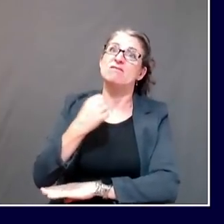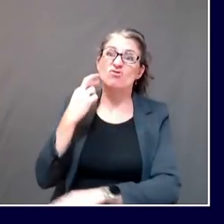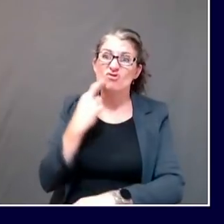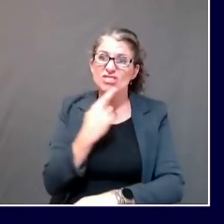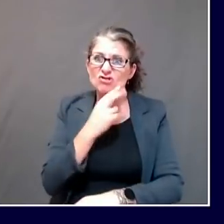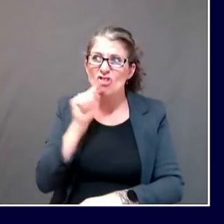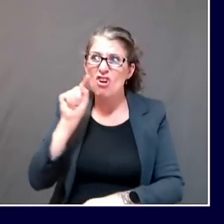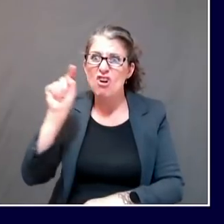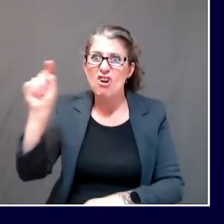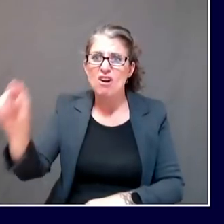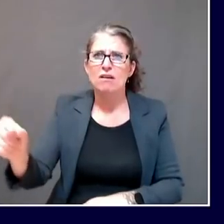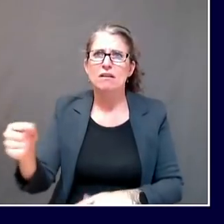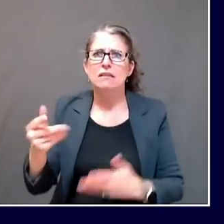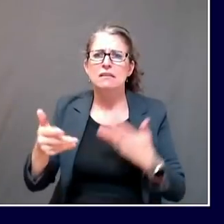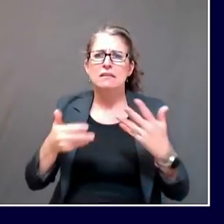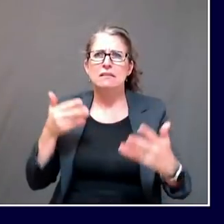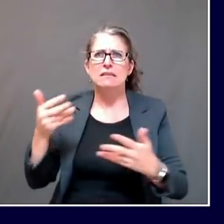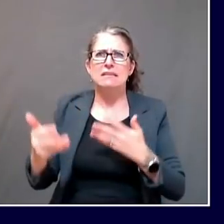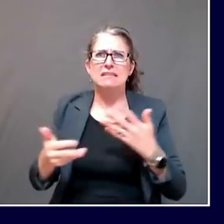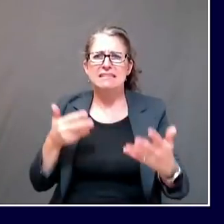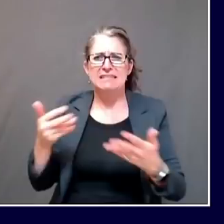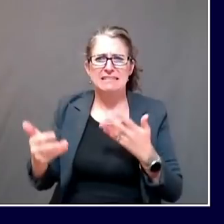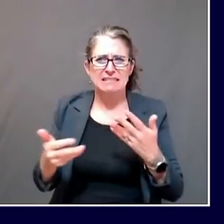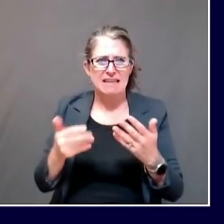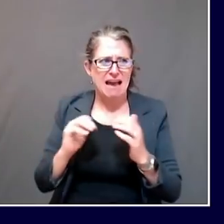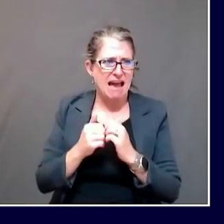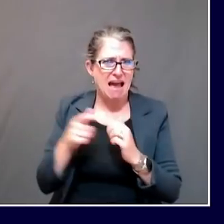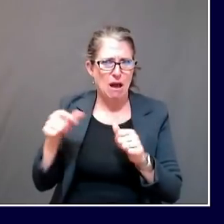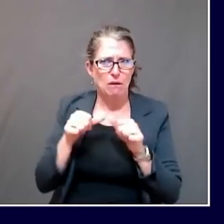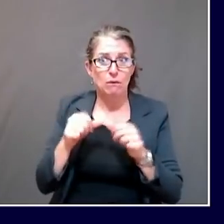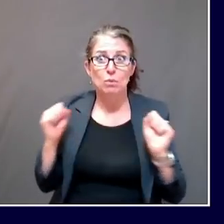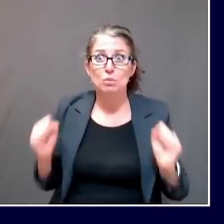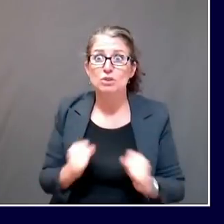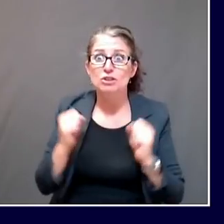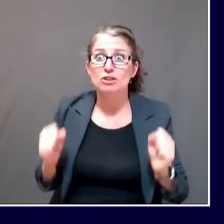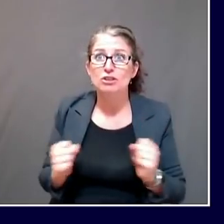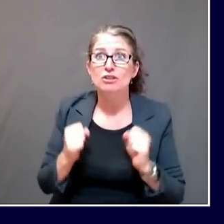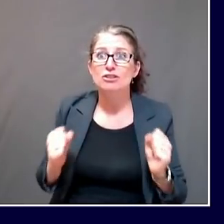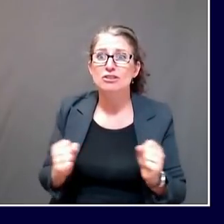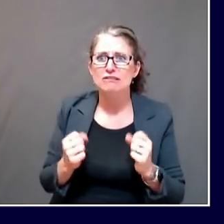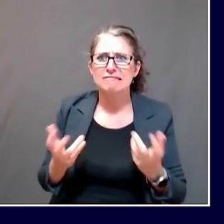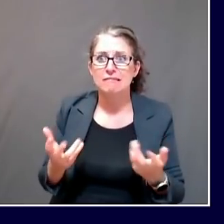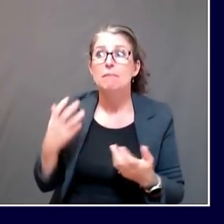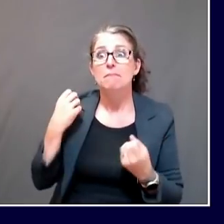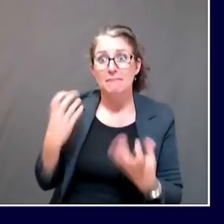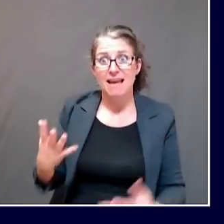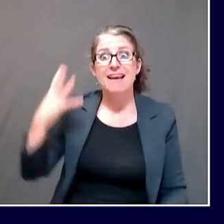months. What advice would you give them, including any resources,